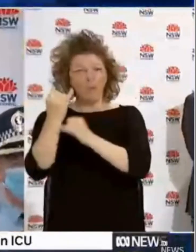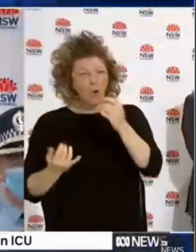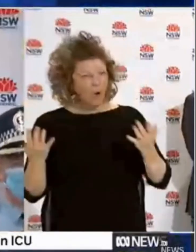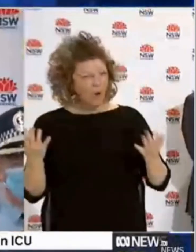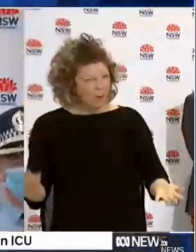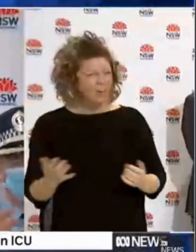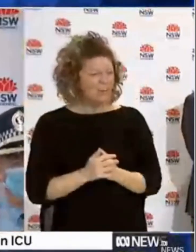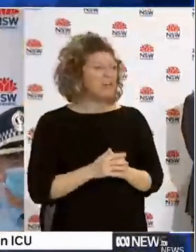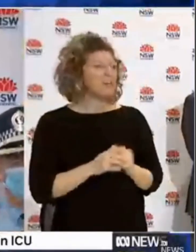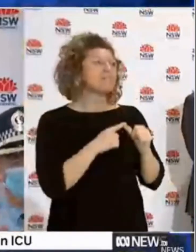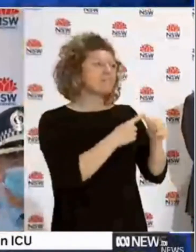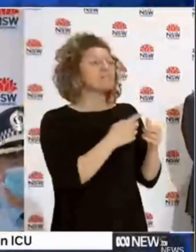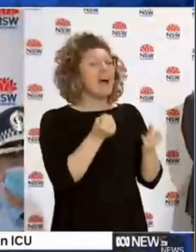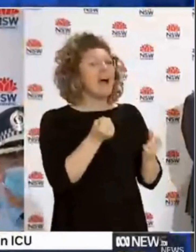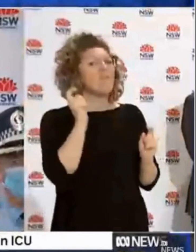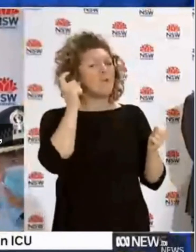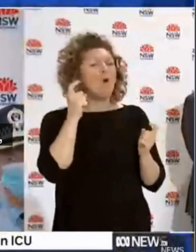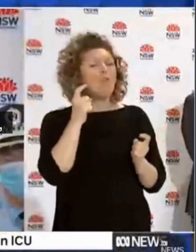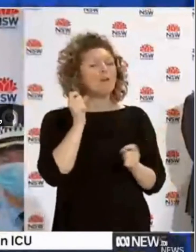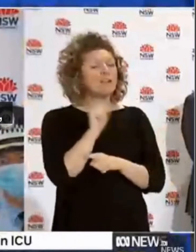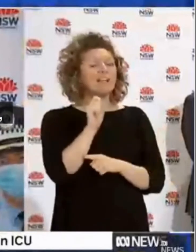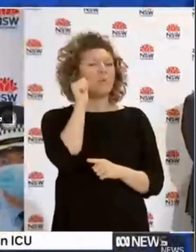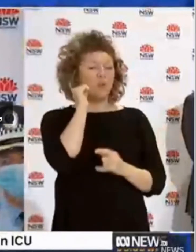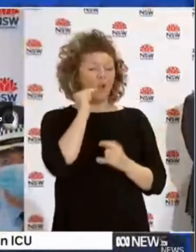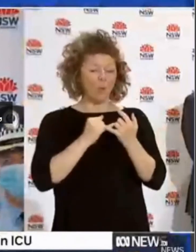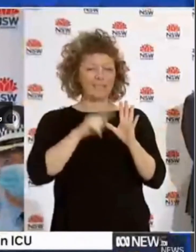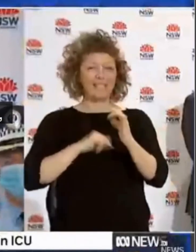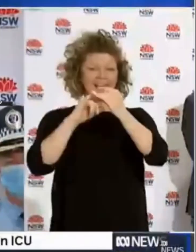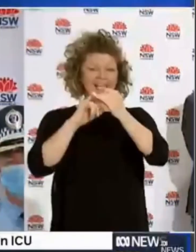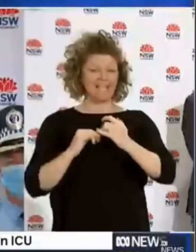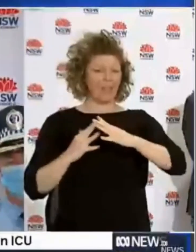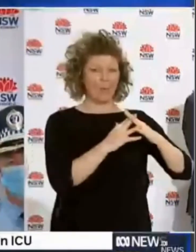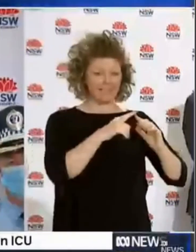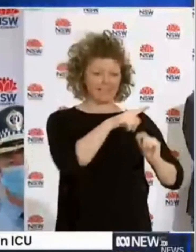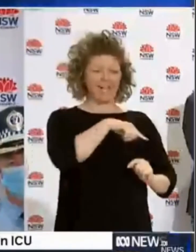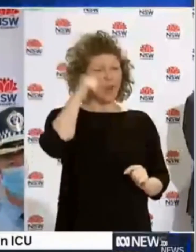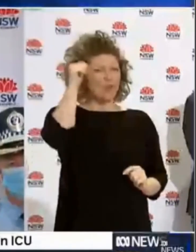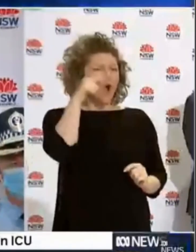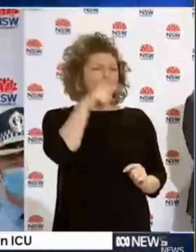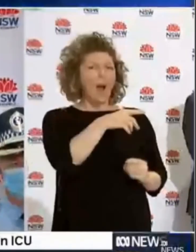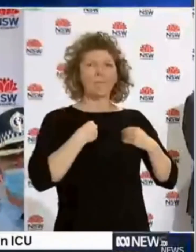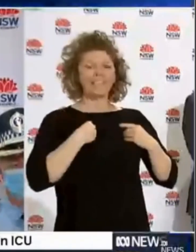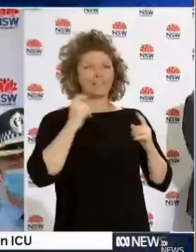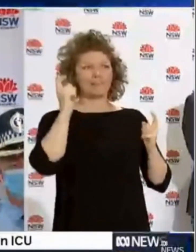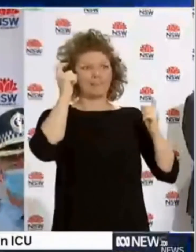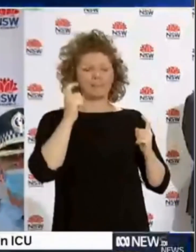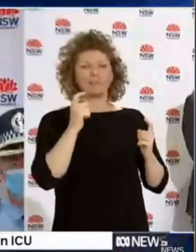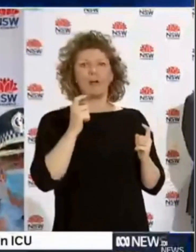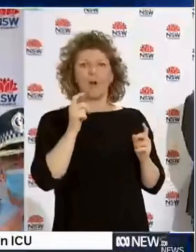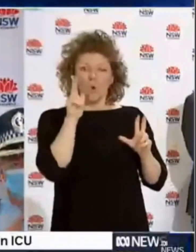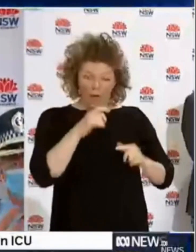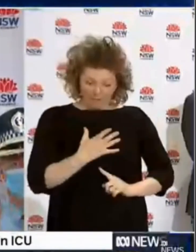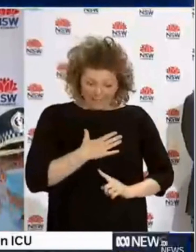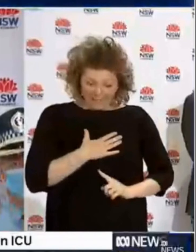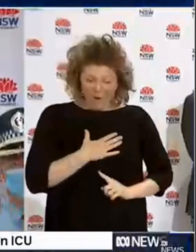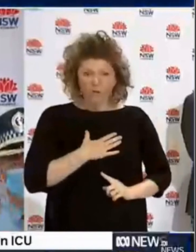situations, I believe it was in southwest Sydney, in these sort of situations, it's very important that you look after your own business, but